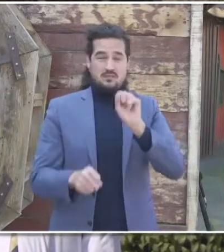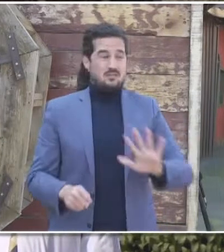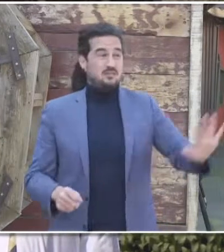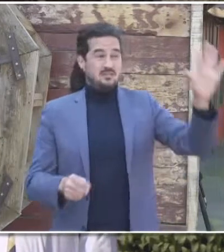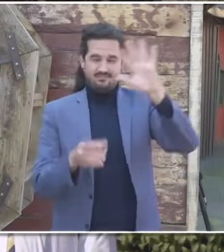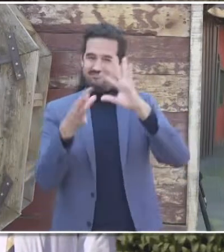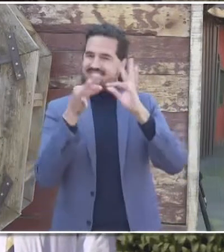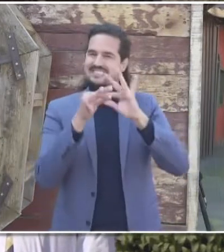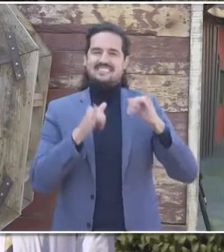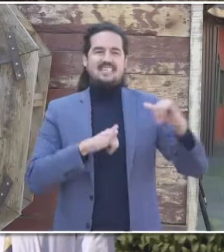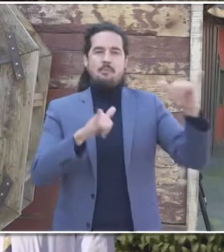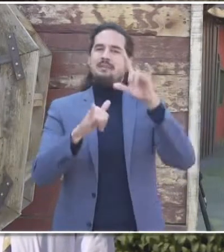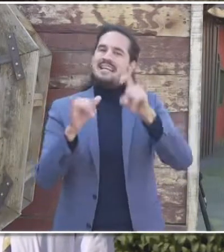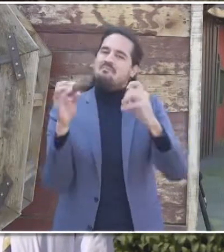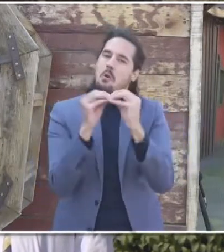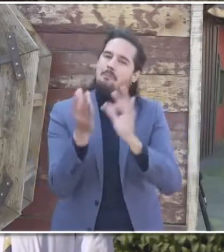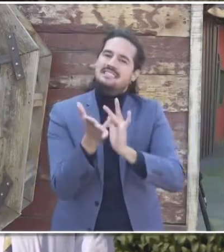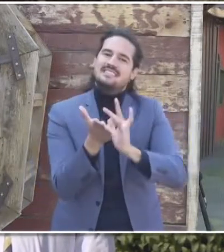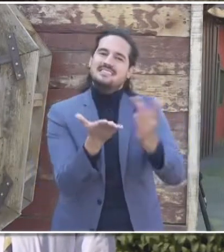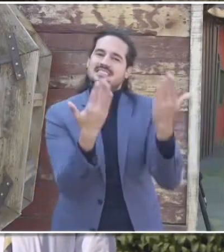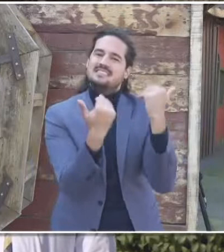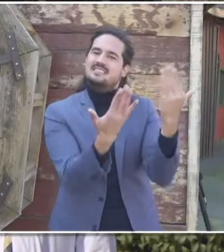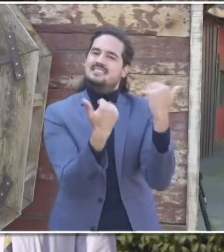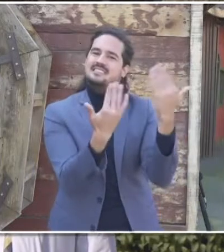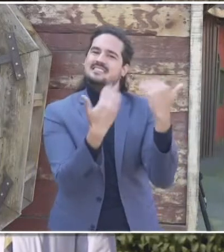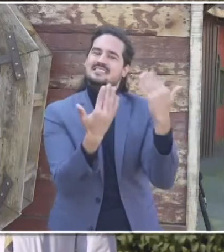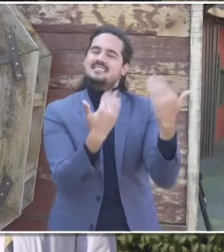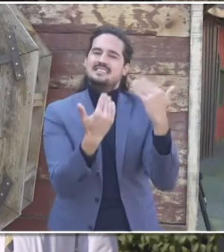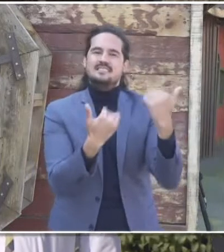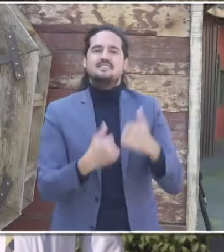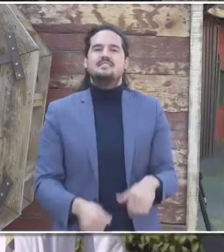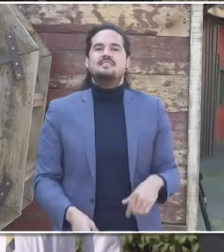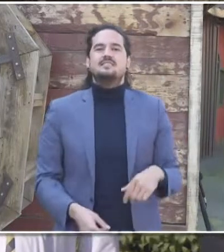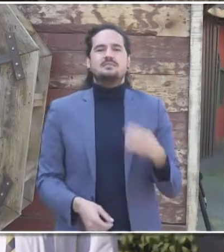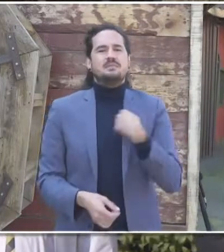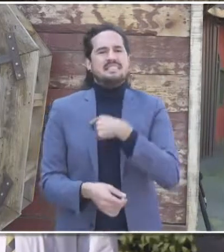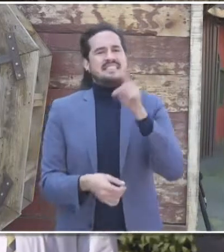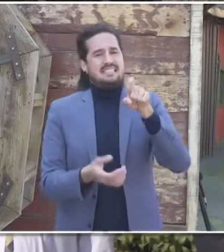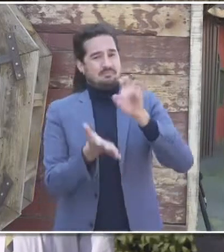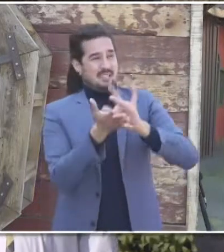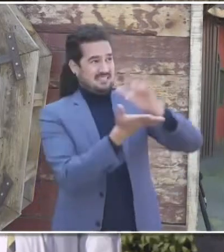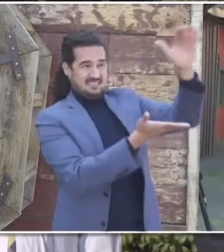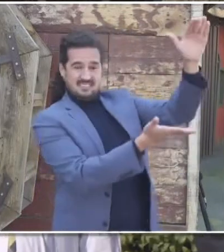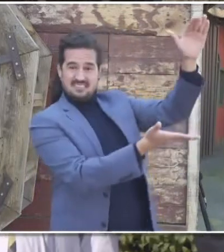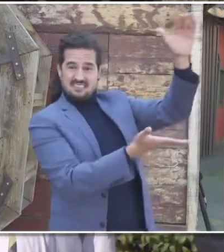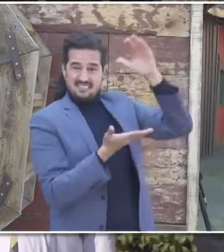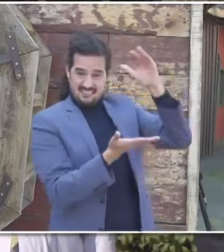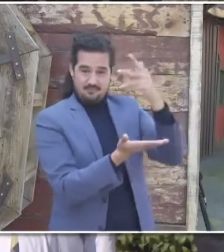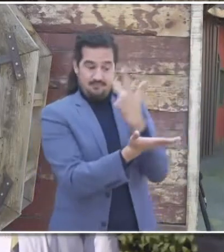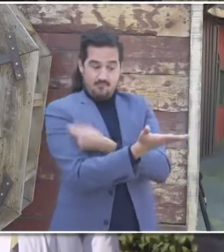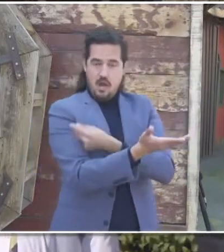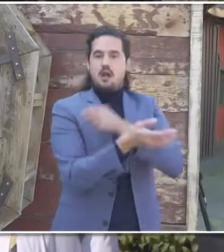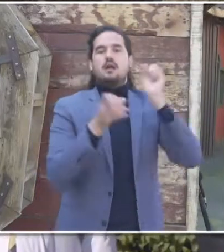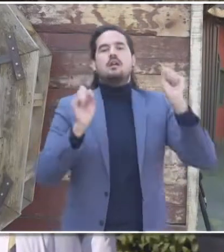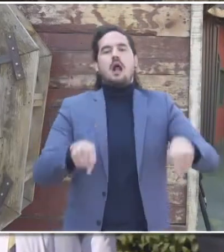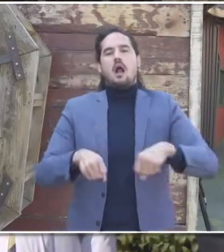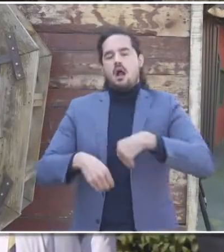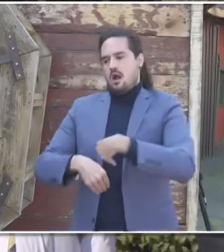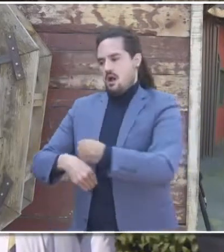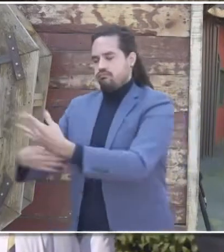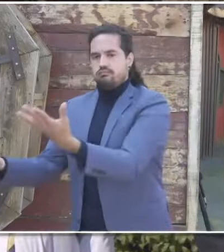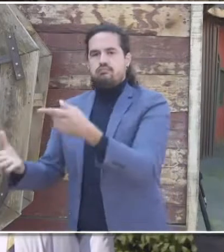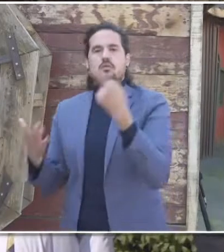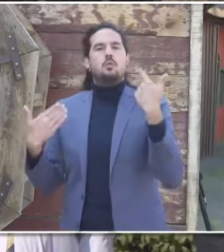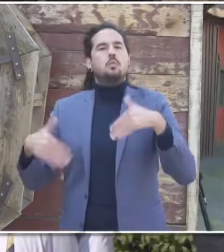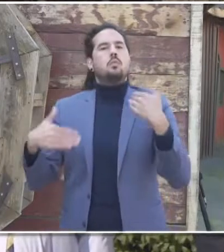jurisdiction. And so we need that. Those vaccines are the lifeline to opening up schools, the lifeline to opening up our